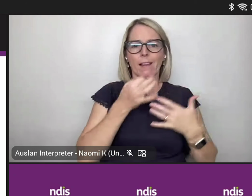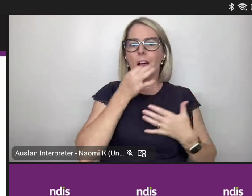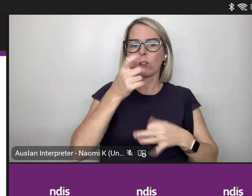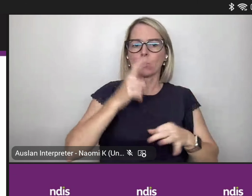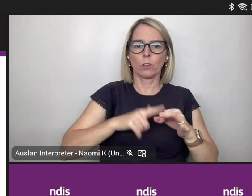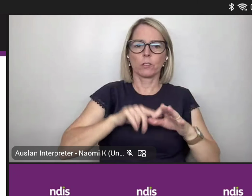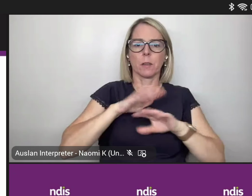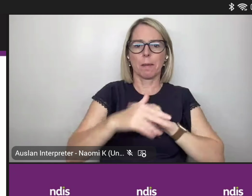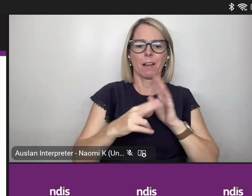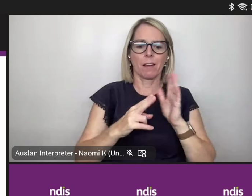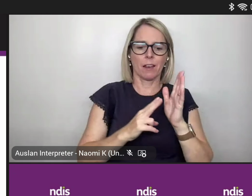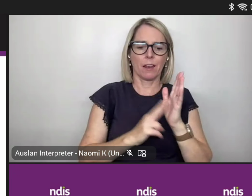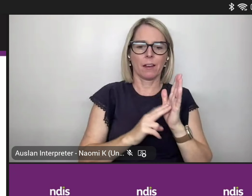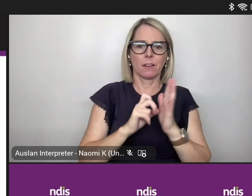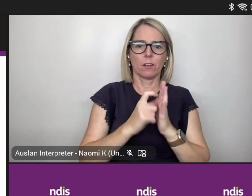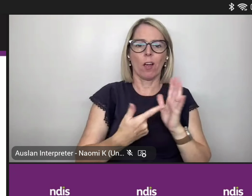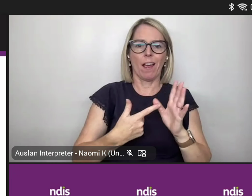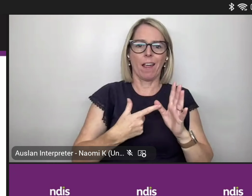legislation.